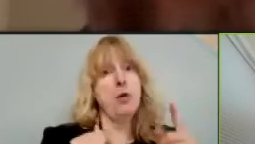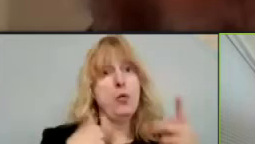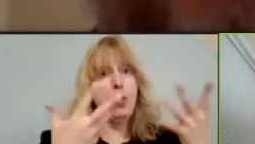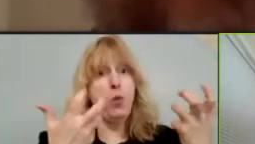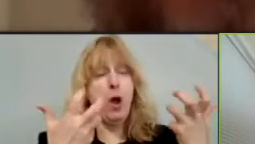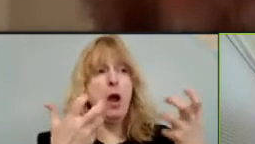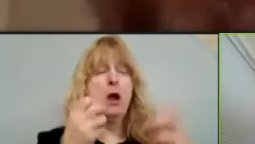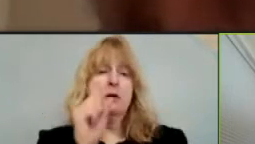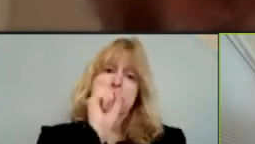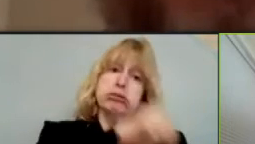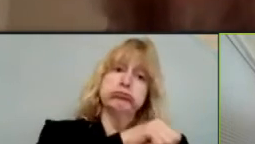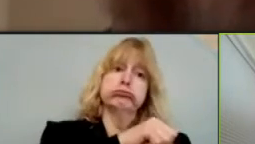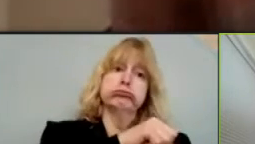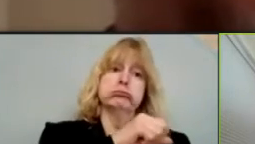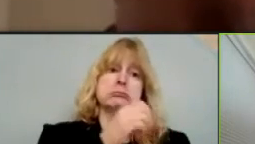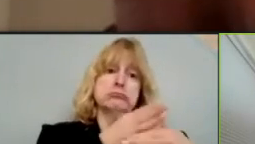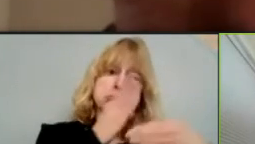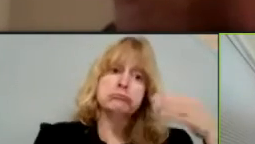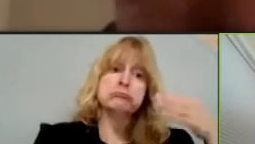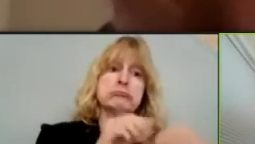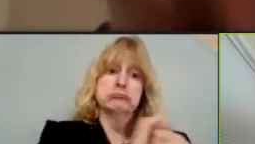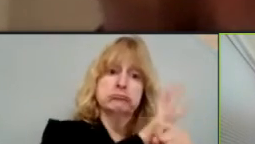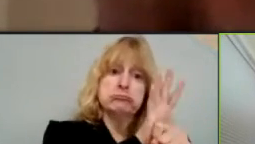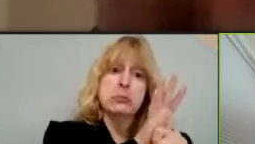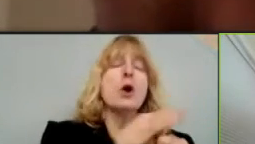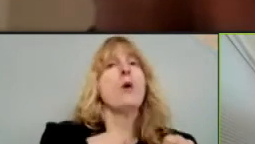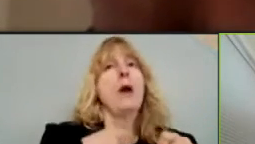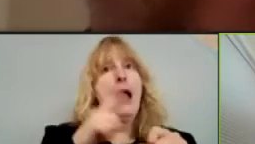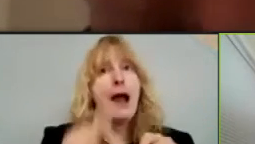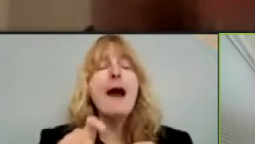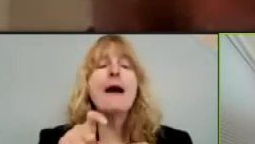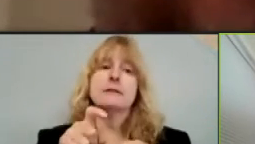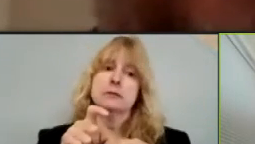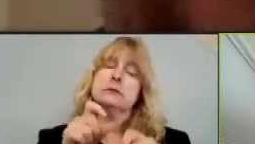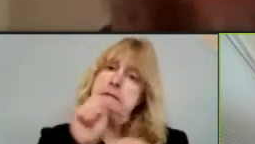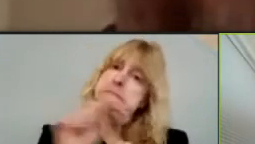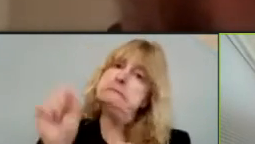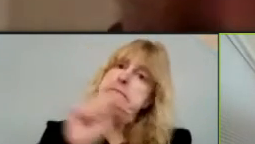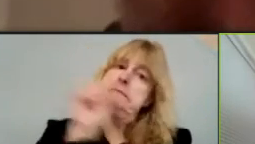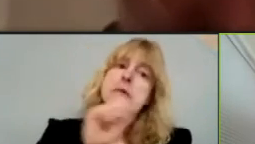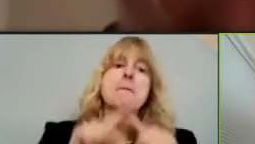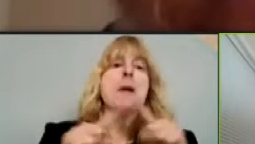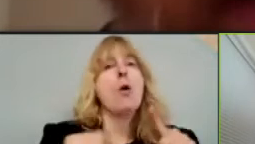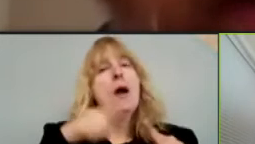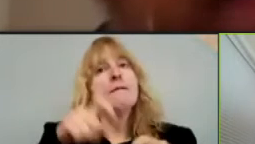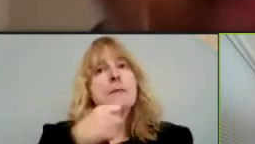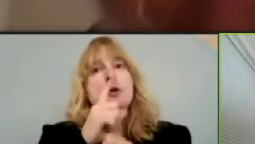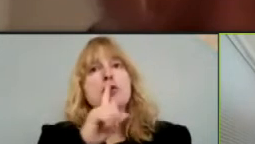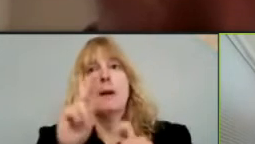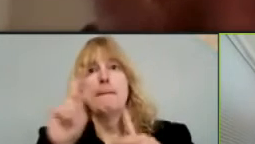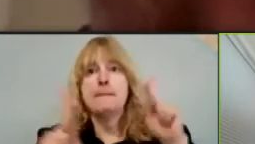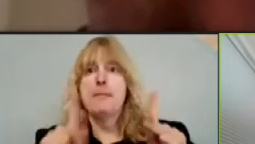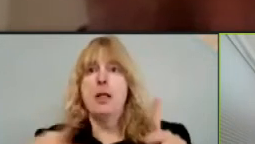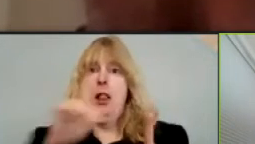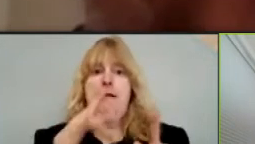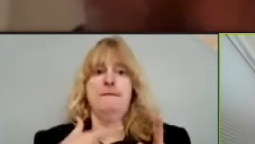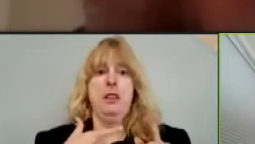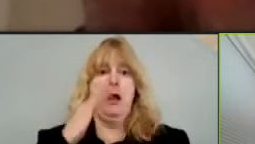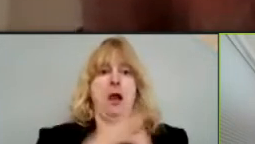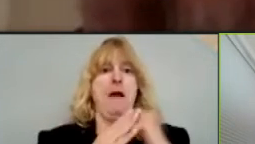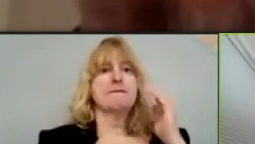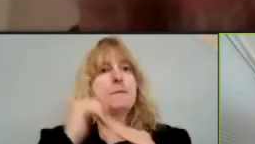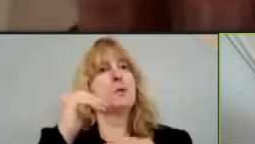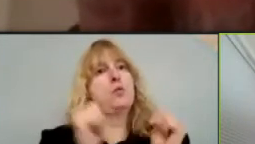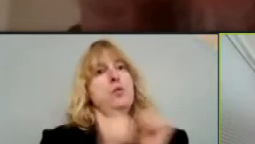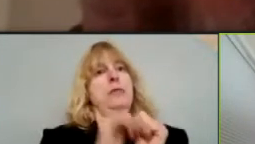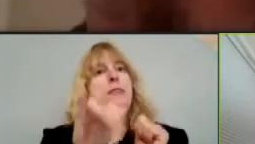on. But in order to do that, I want to make sure people are comfortable with the vaccine. I think Dr. Fuller did a very